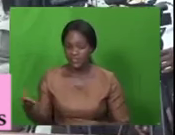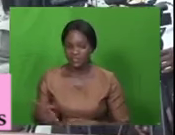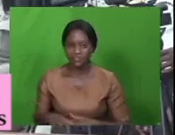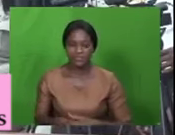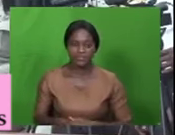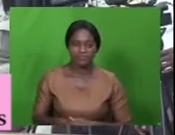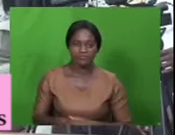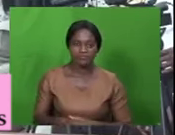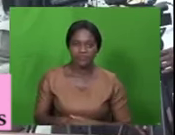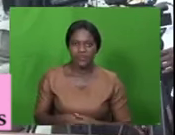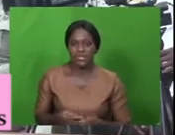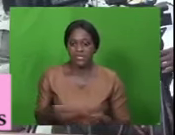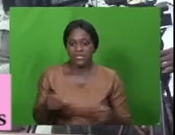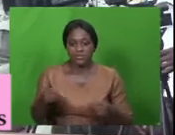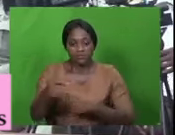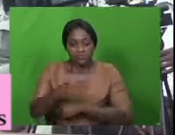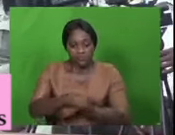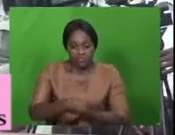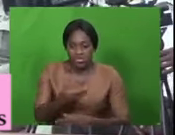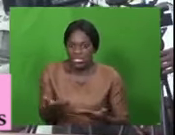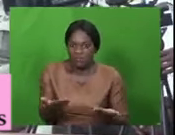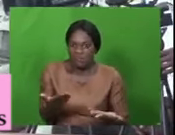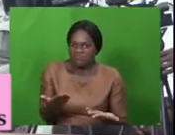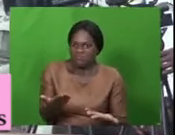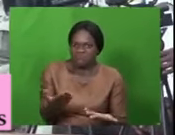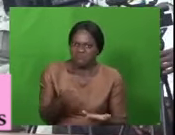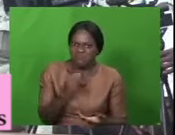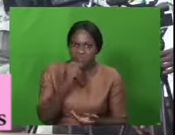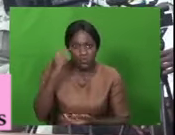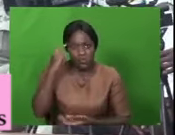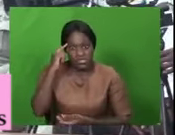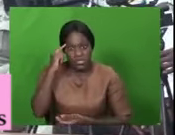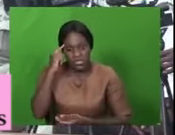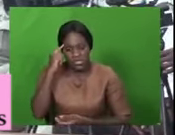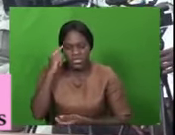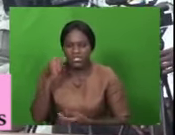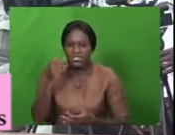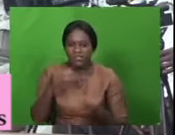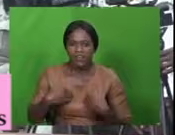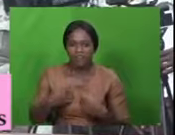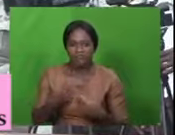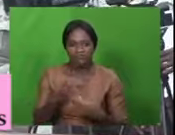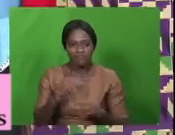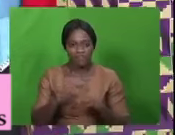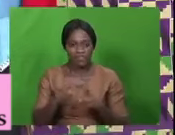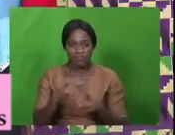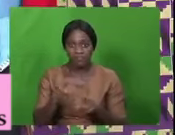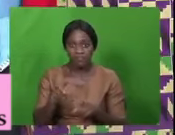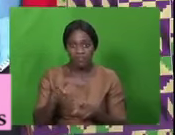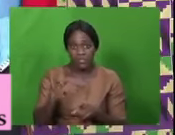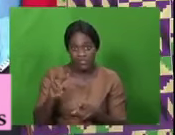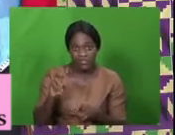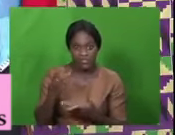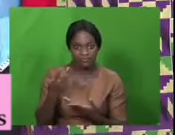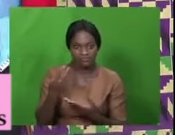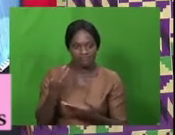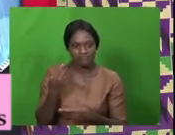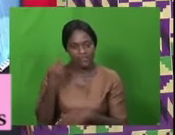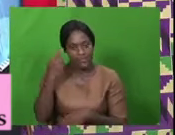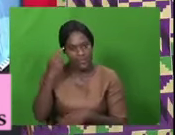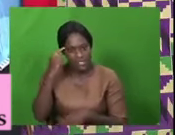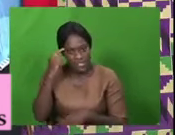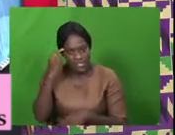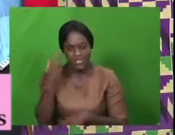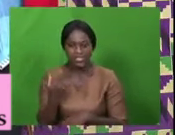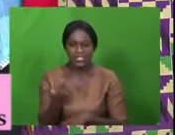unnecessary today, but that is from the safe perspective of not waking up to check on the